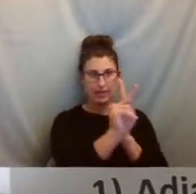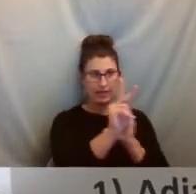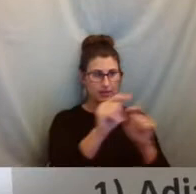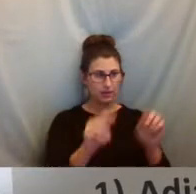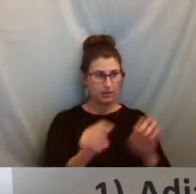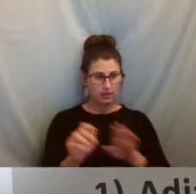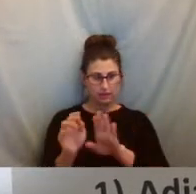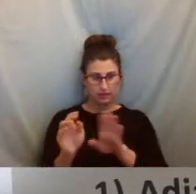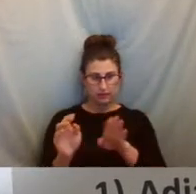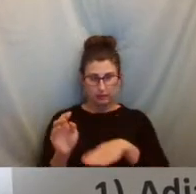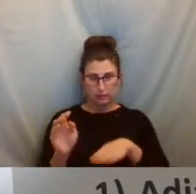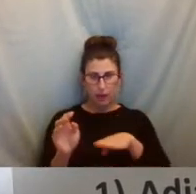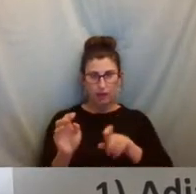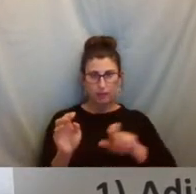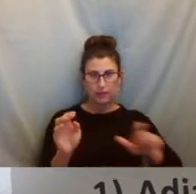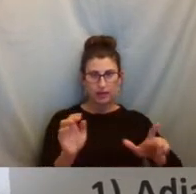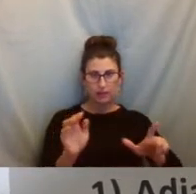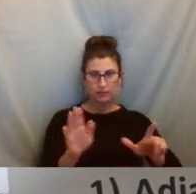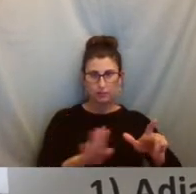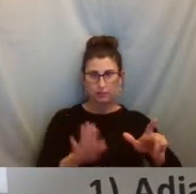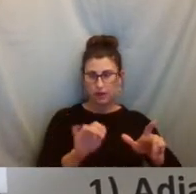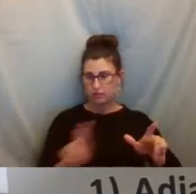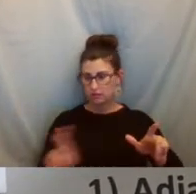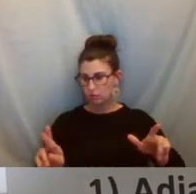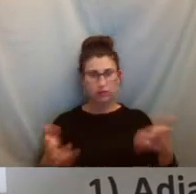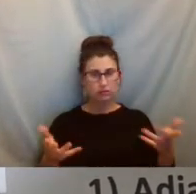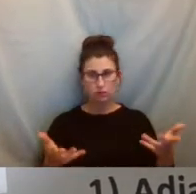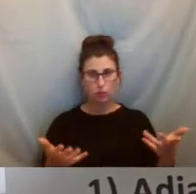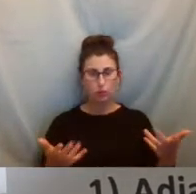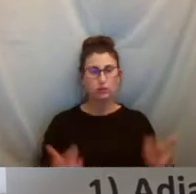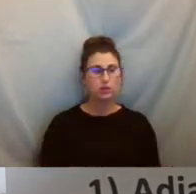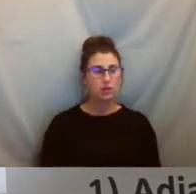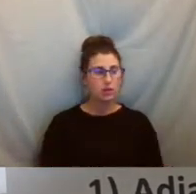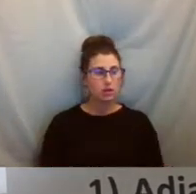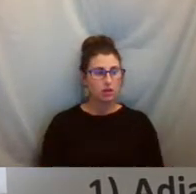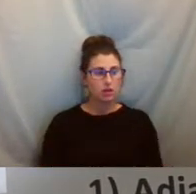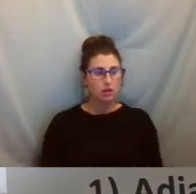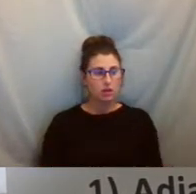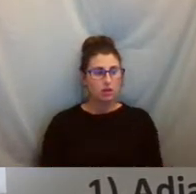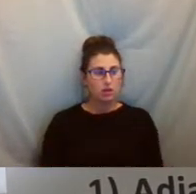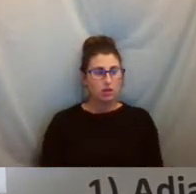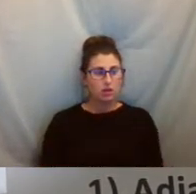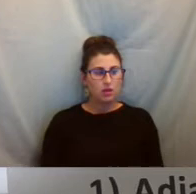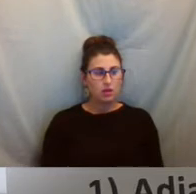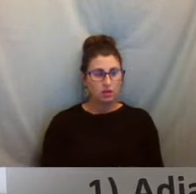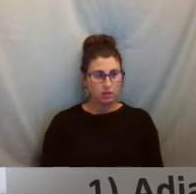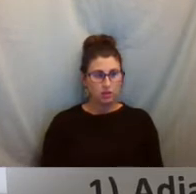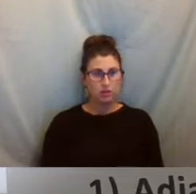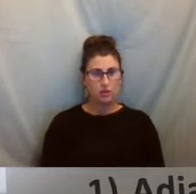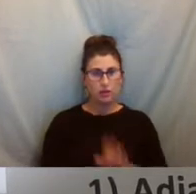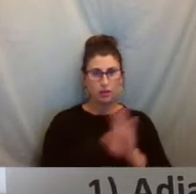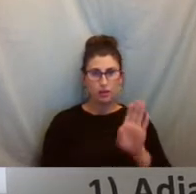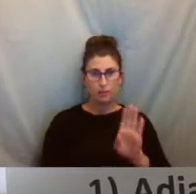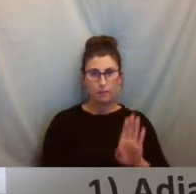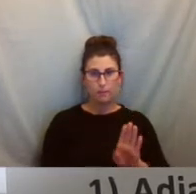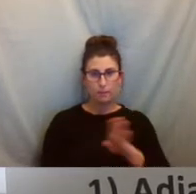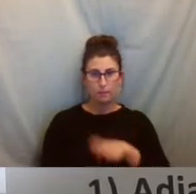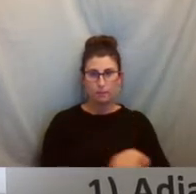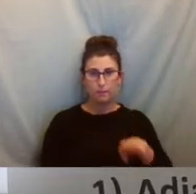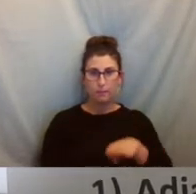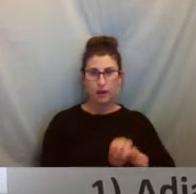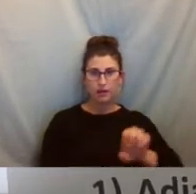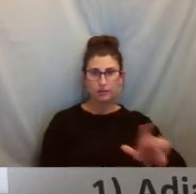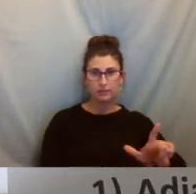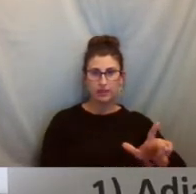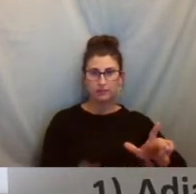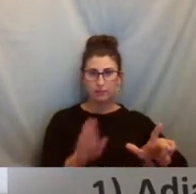And this is bottom left, and this is bottom right. This is top left, top right, bottom left,